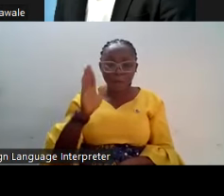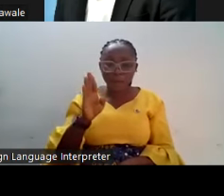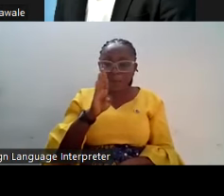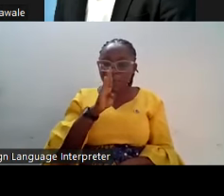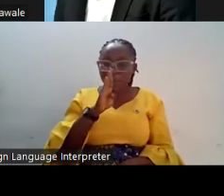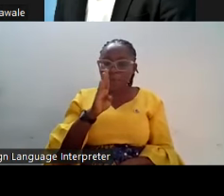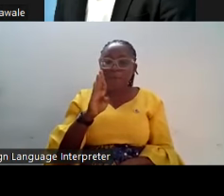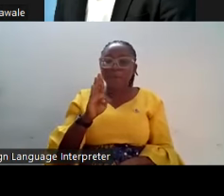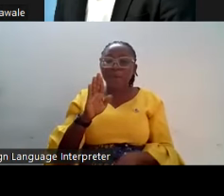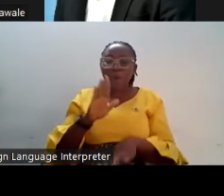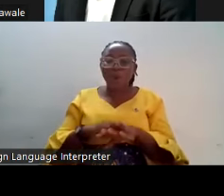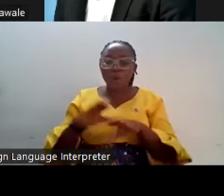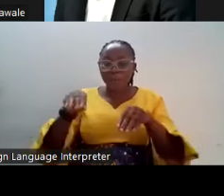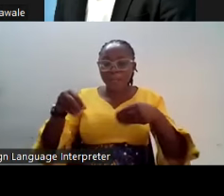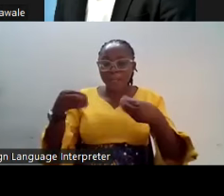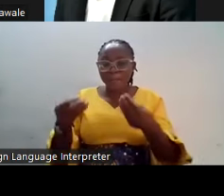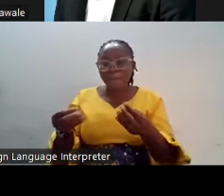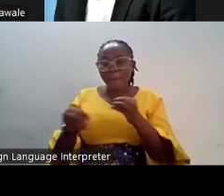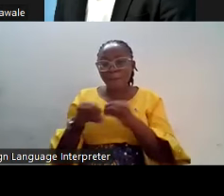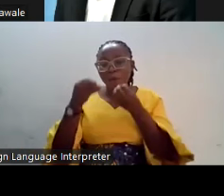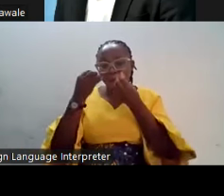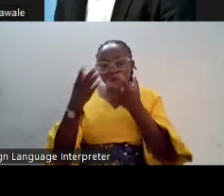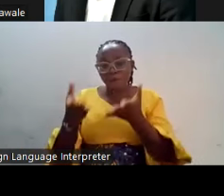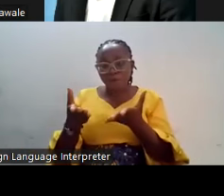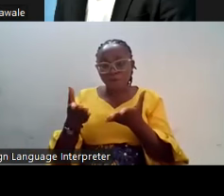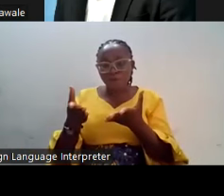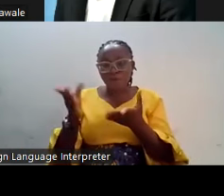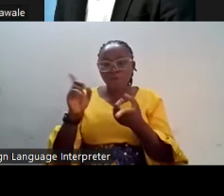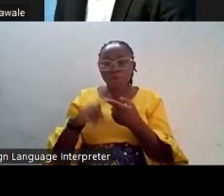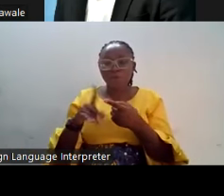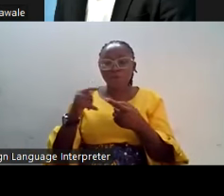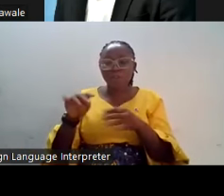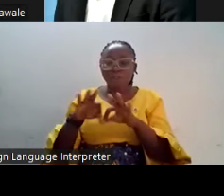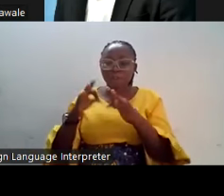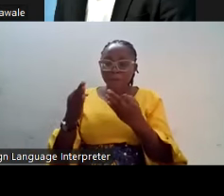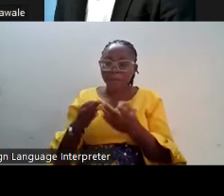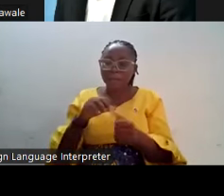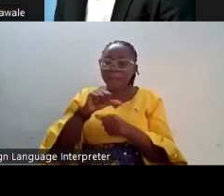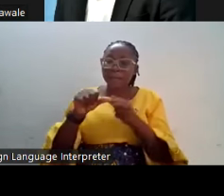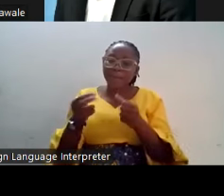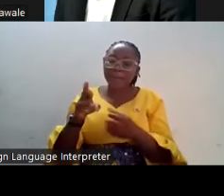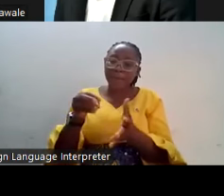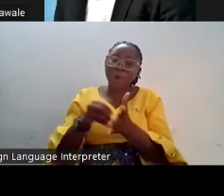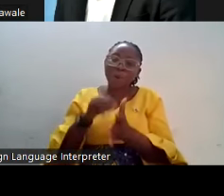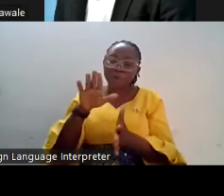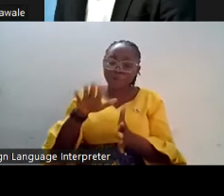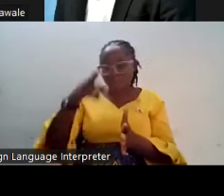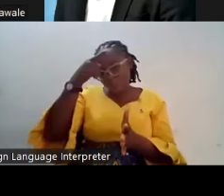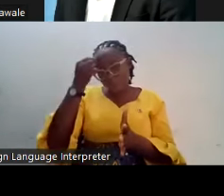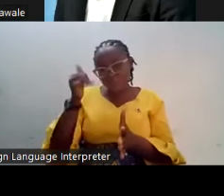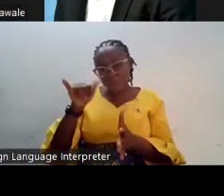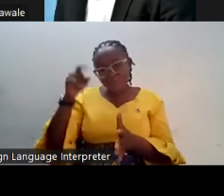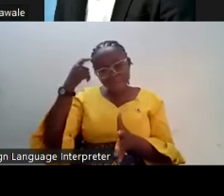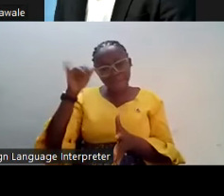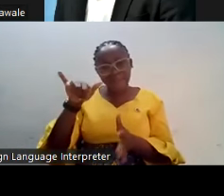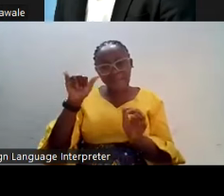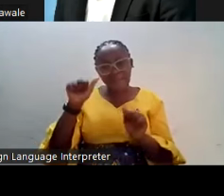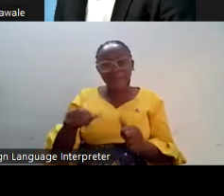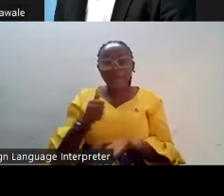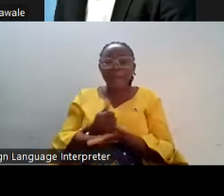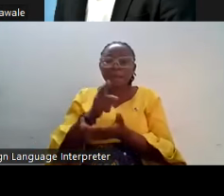more information to the family than less information about their own child, because then they can help you with